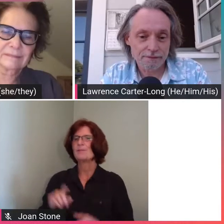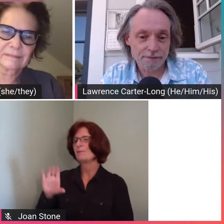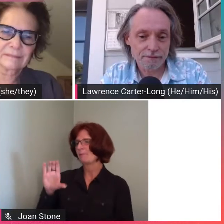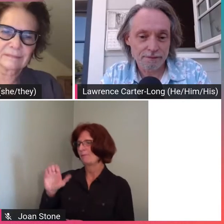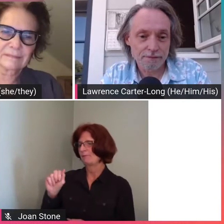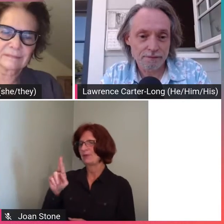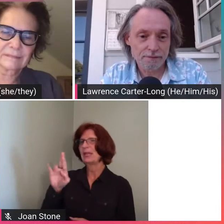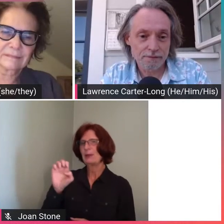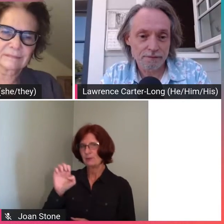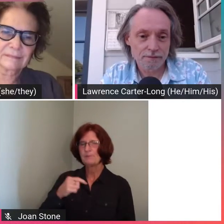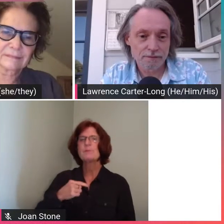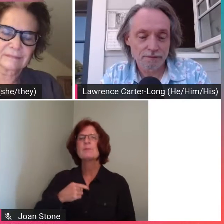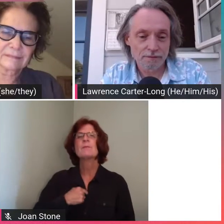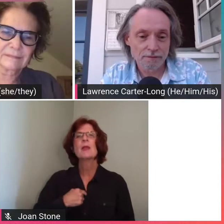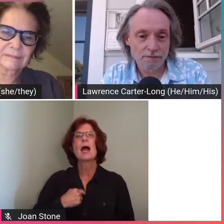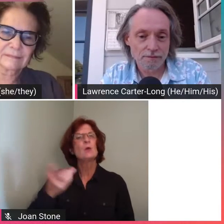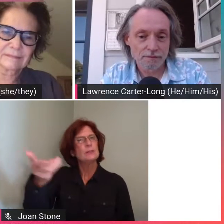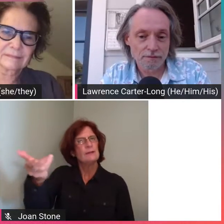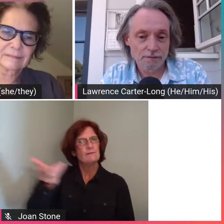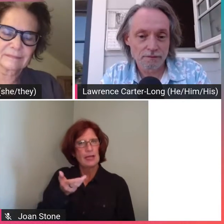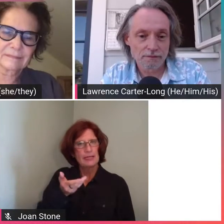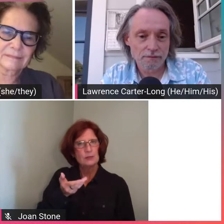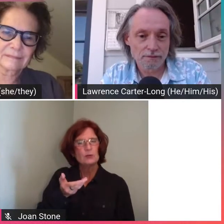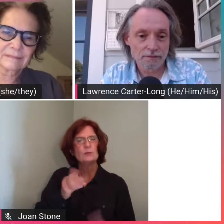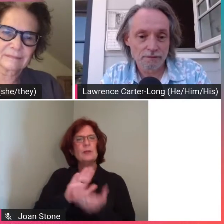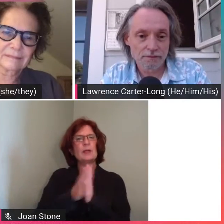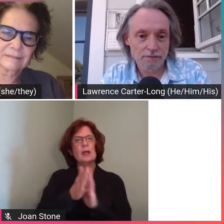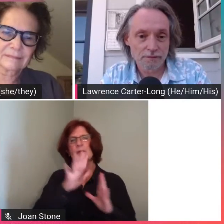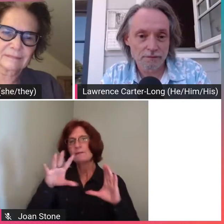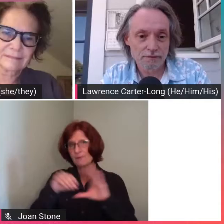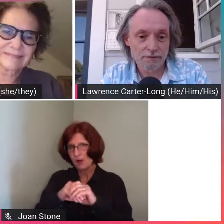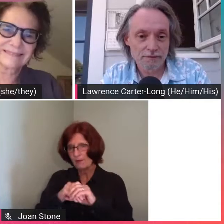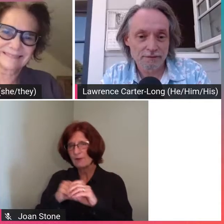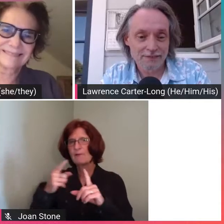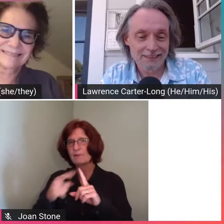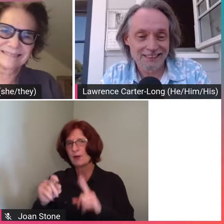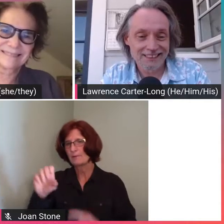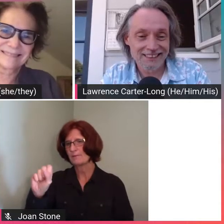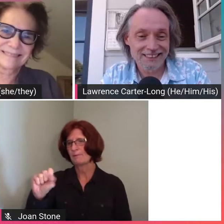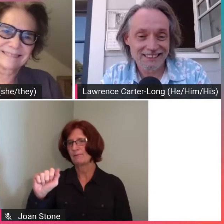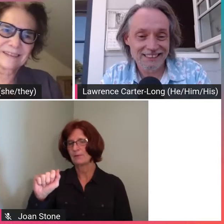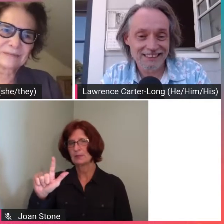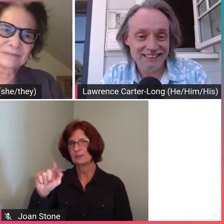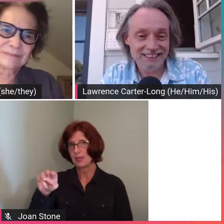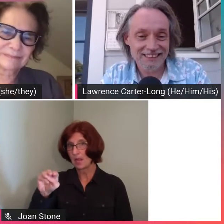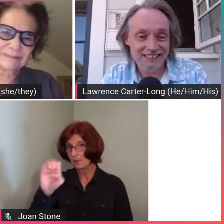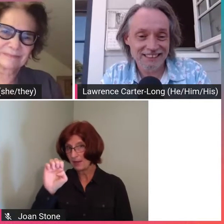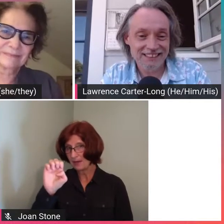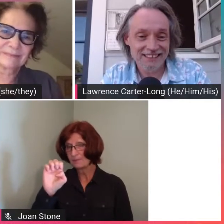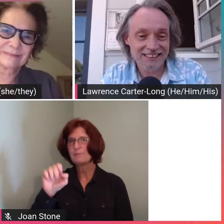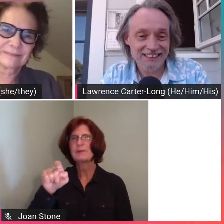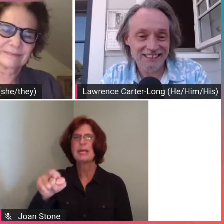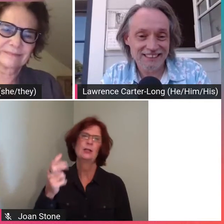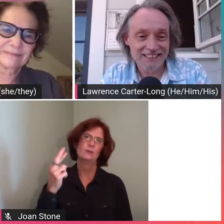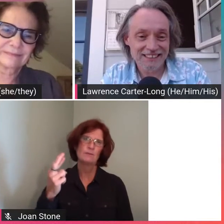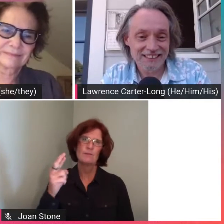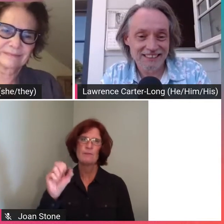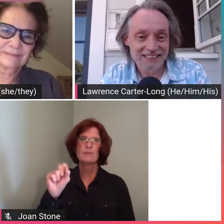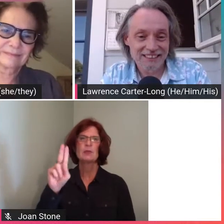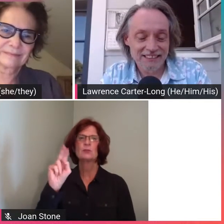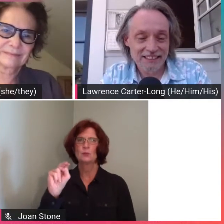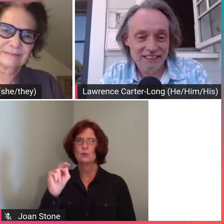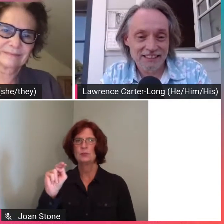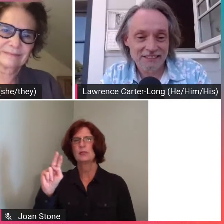Well, I was invited to participate by Salome and our good friend Susan